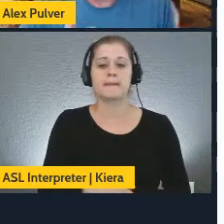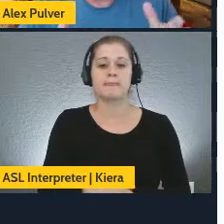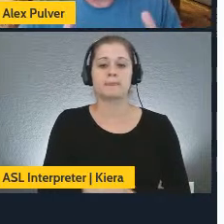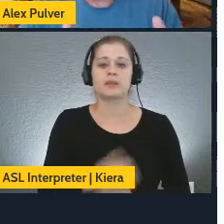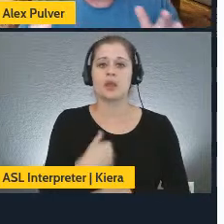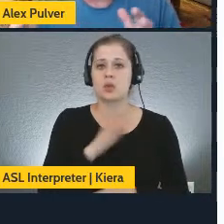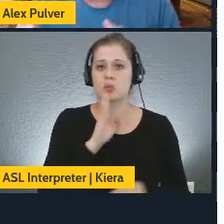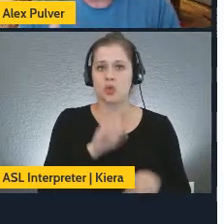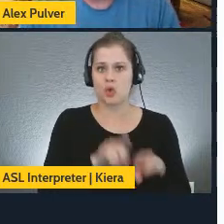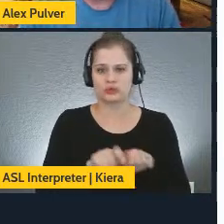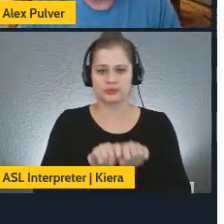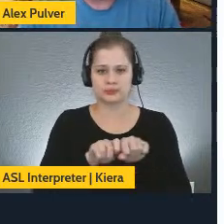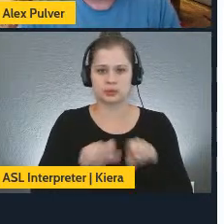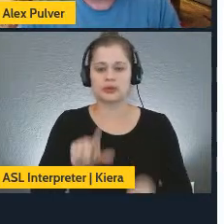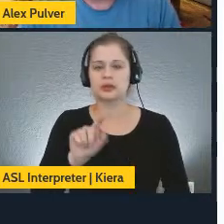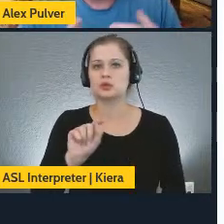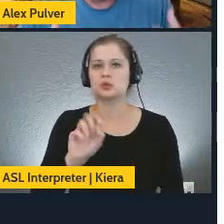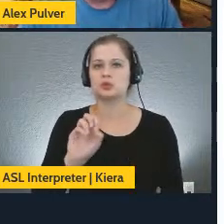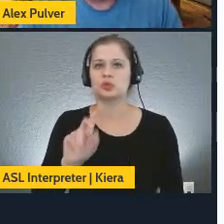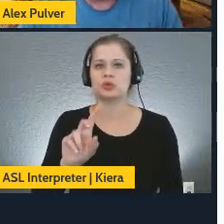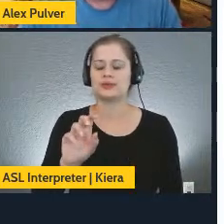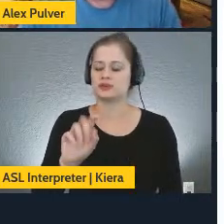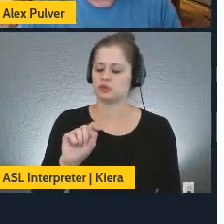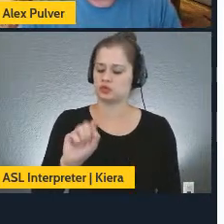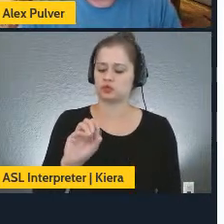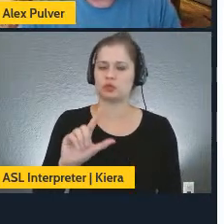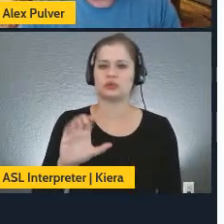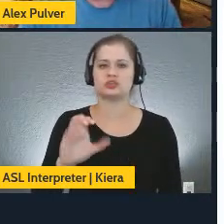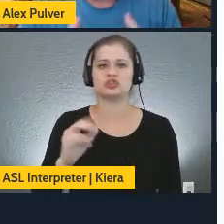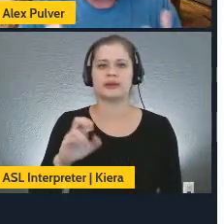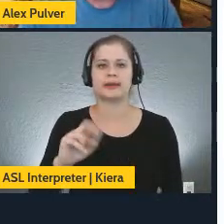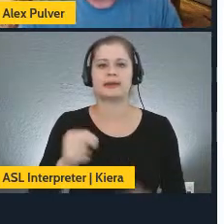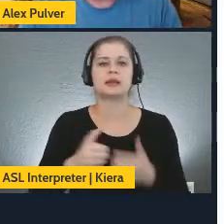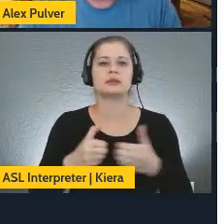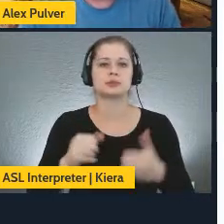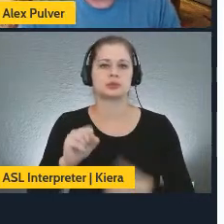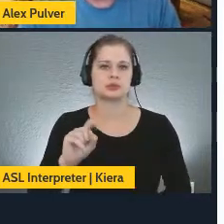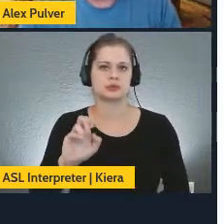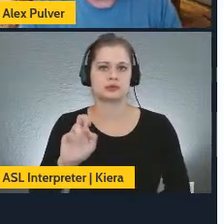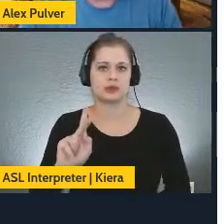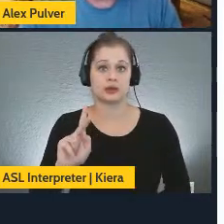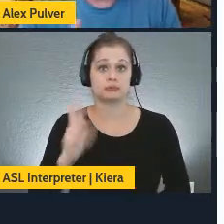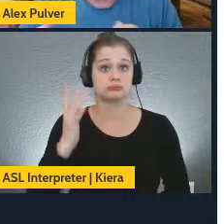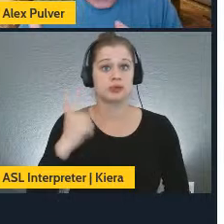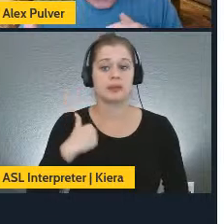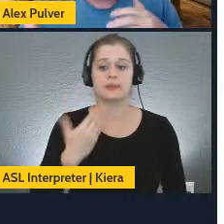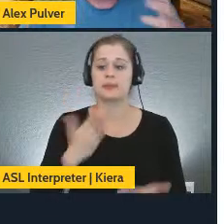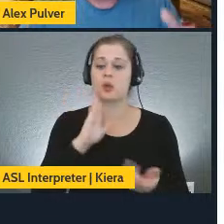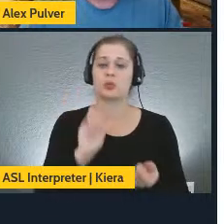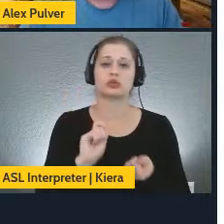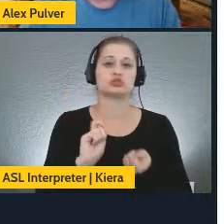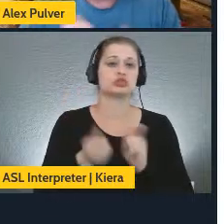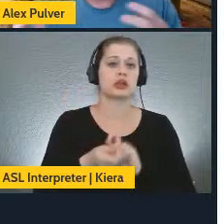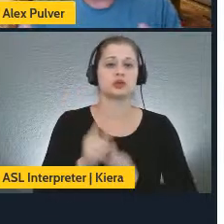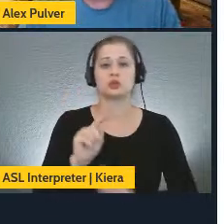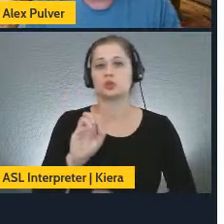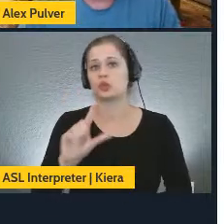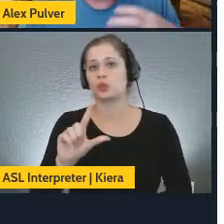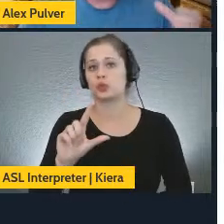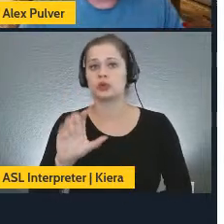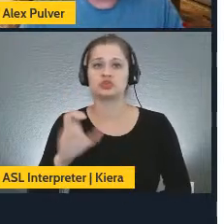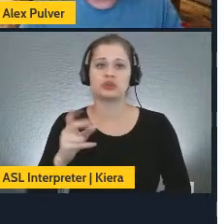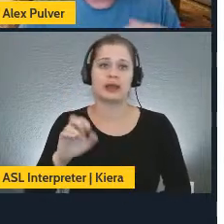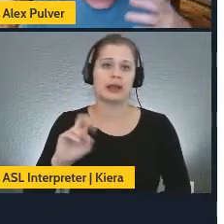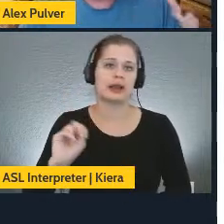deploy the toolchain in a separate stack. Now, why? Because I might change my toolchain down the line. Maybe I'll switch from CDK pipelines to